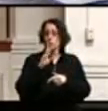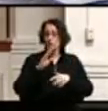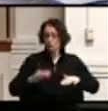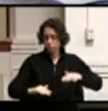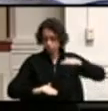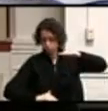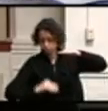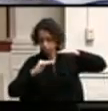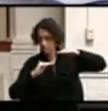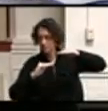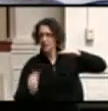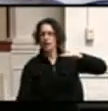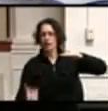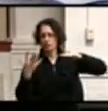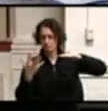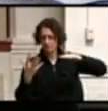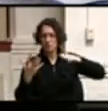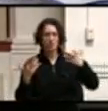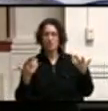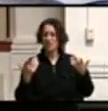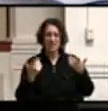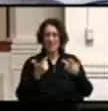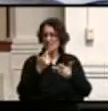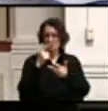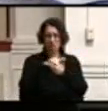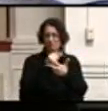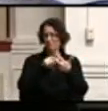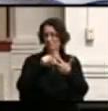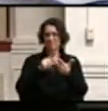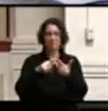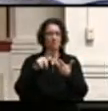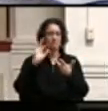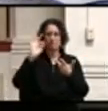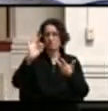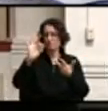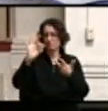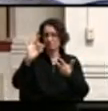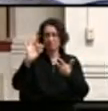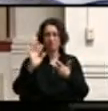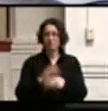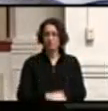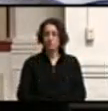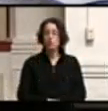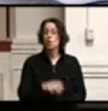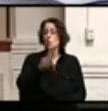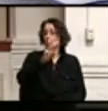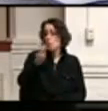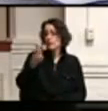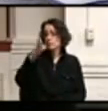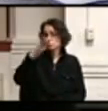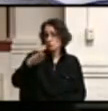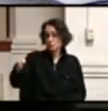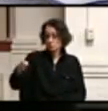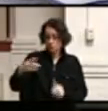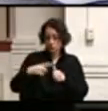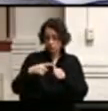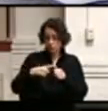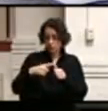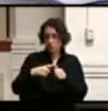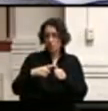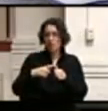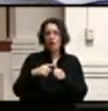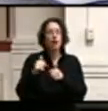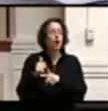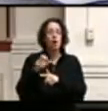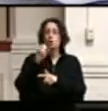anything in the three sites that would cause us major concern. In fact, the West Brattleboro site has very